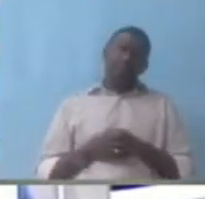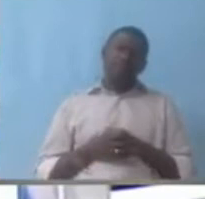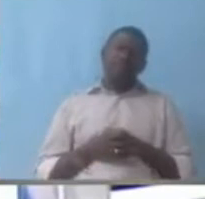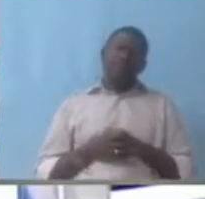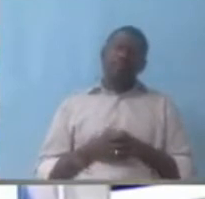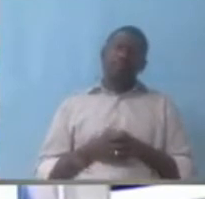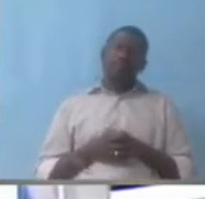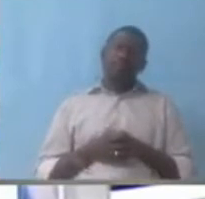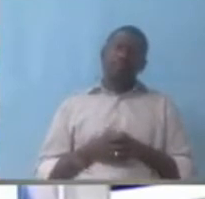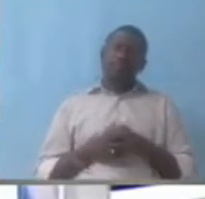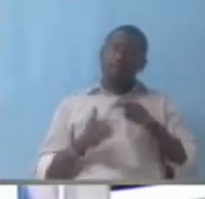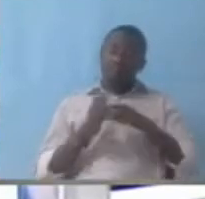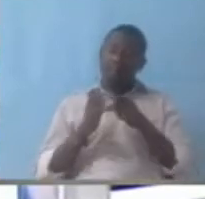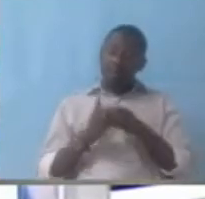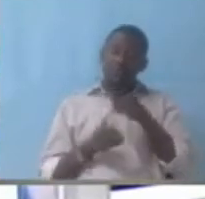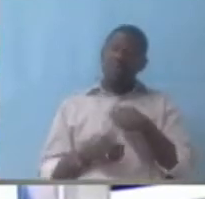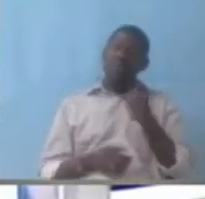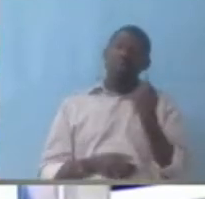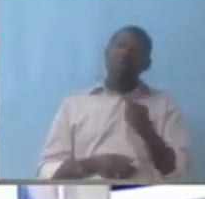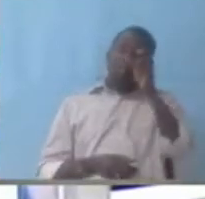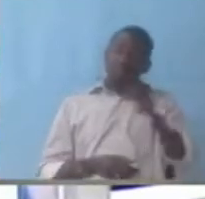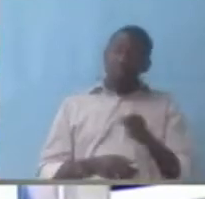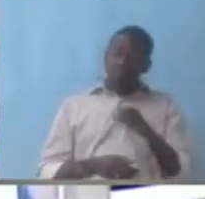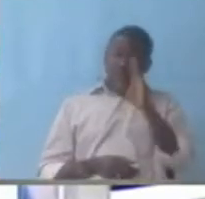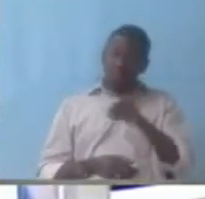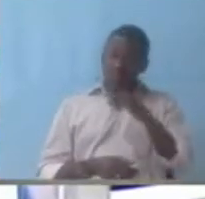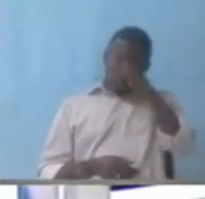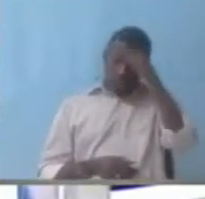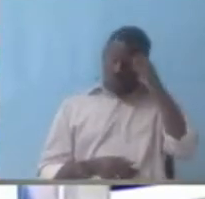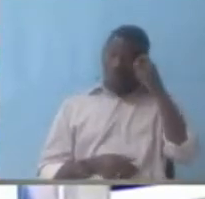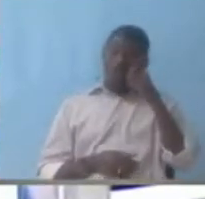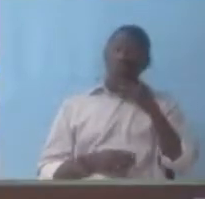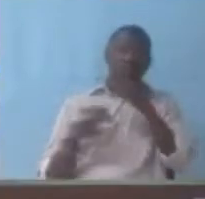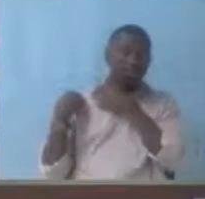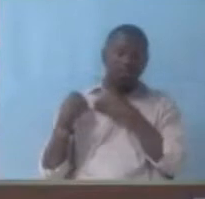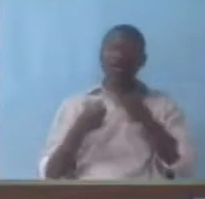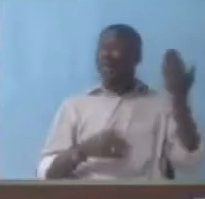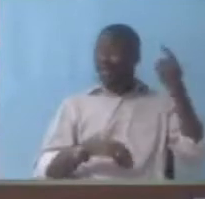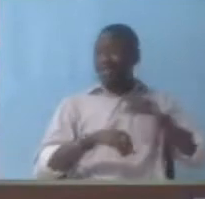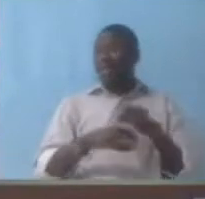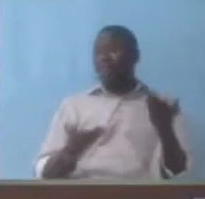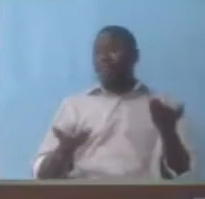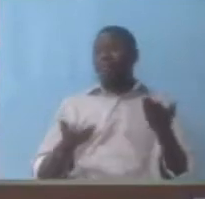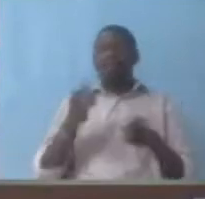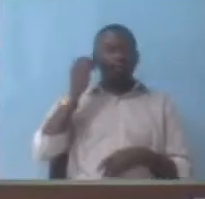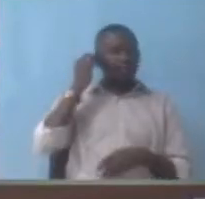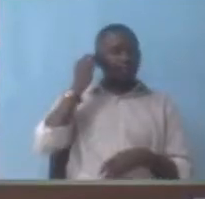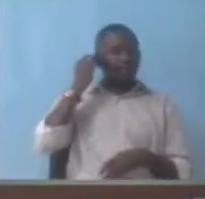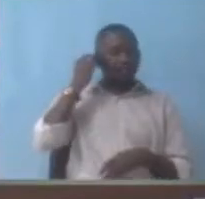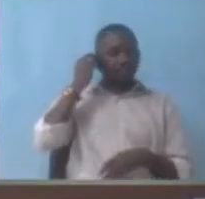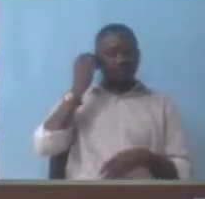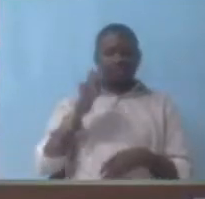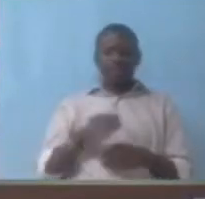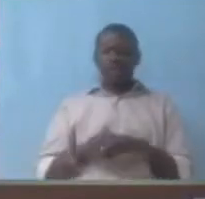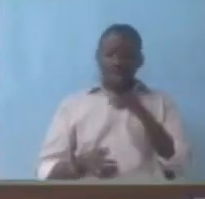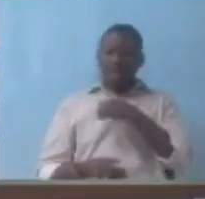nyindo watola. And therefore, you would have been the only one to do the job at that time. Amunda wato, ite dronde mbe kela mwoti nyo watola membe uduko nyiki enole.